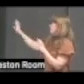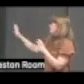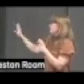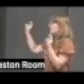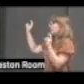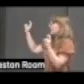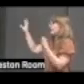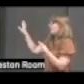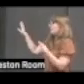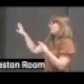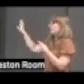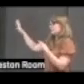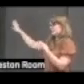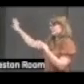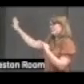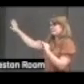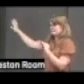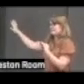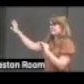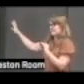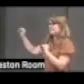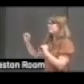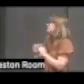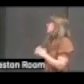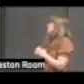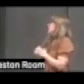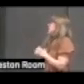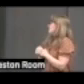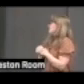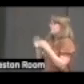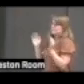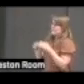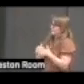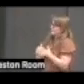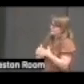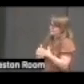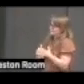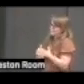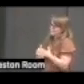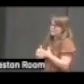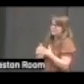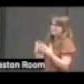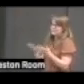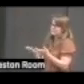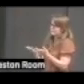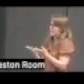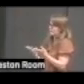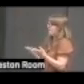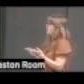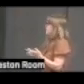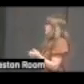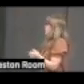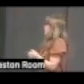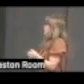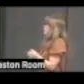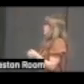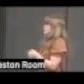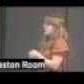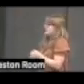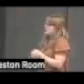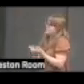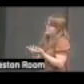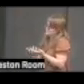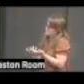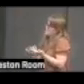the what we call howdy introductions with these little gates, we will never introduce the pair because they're too valuable